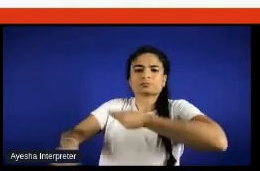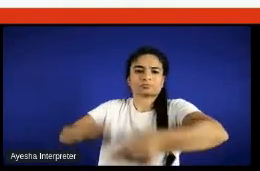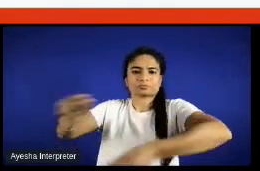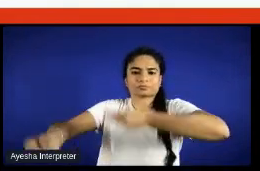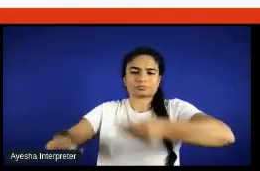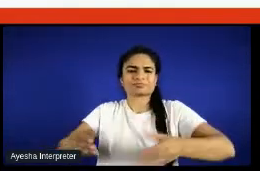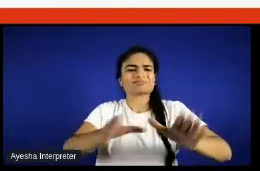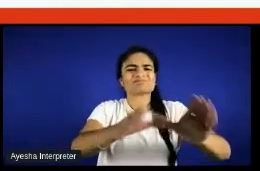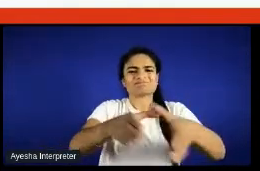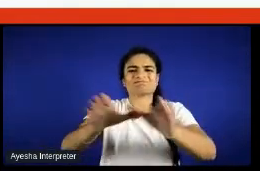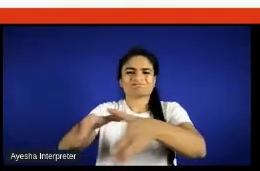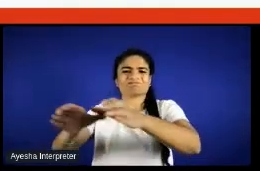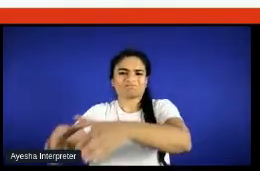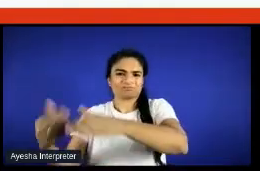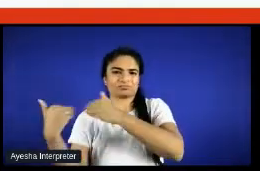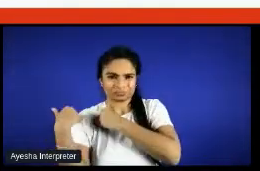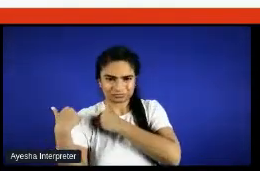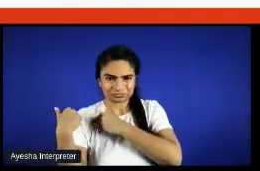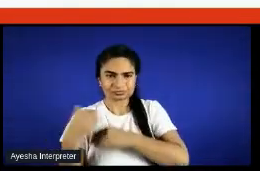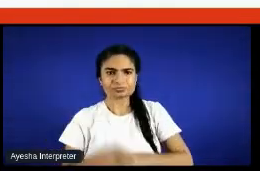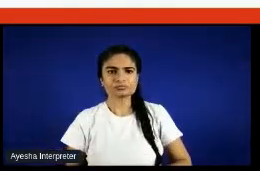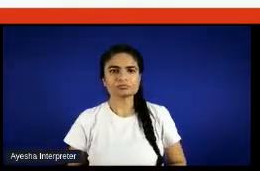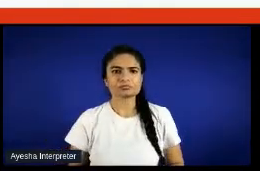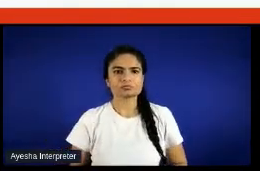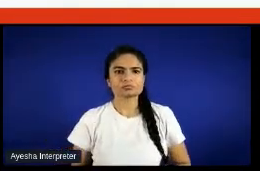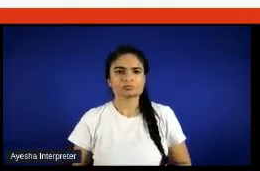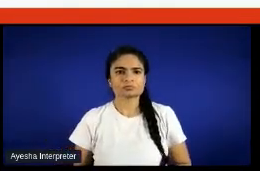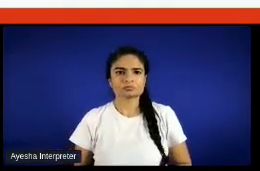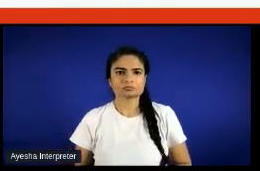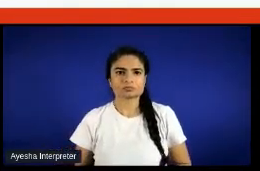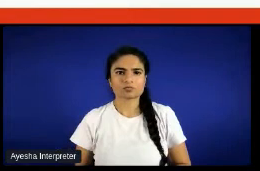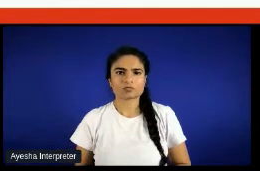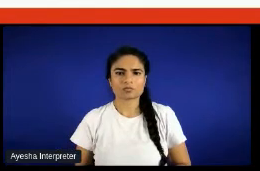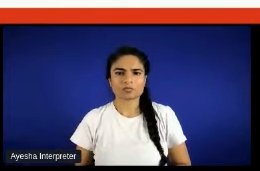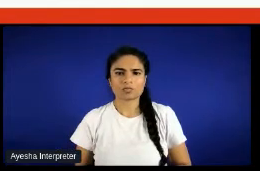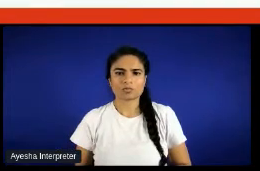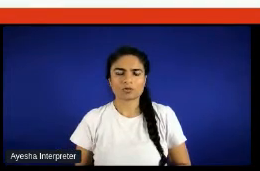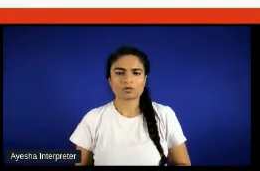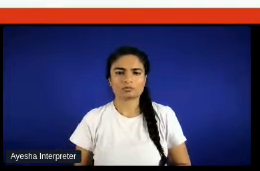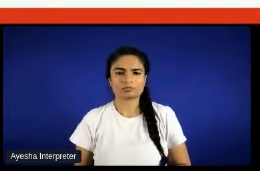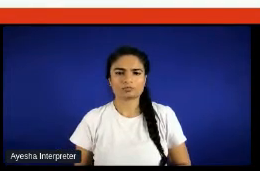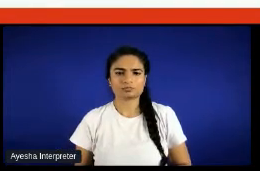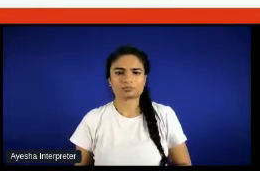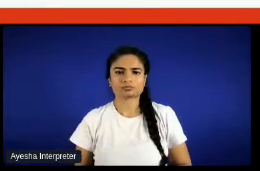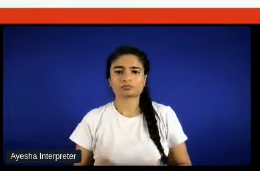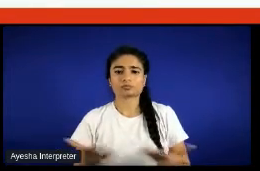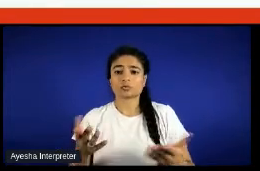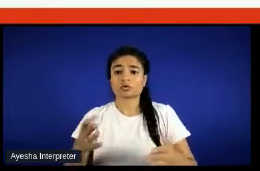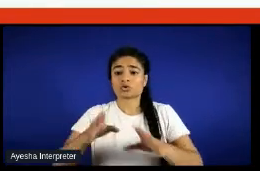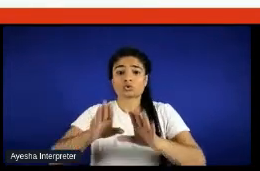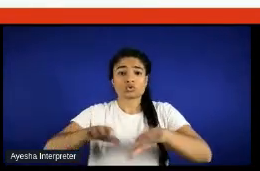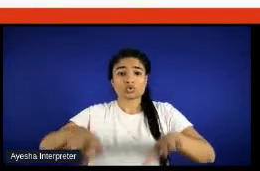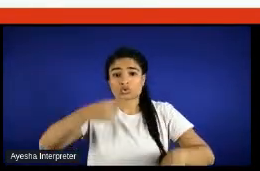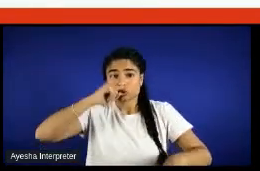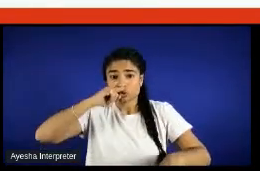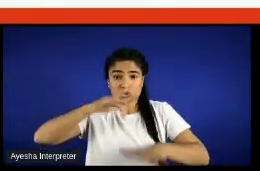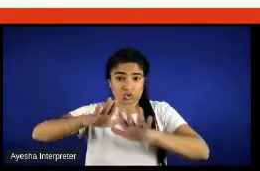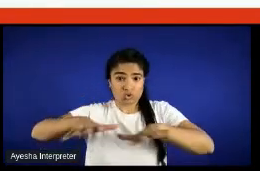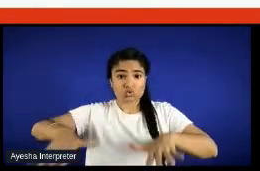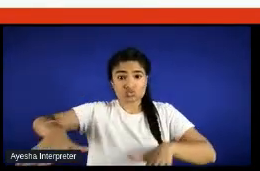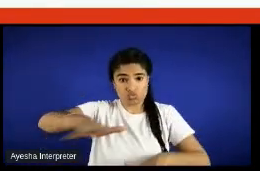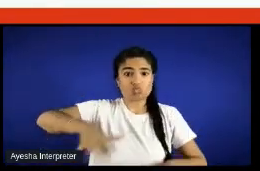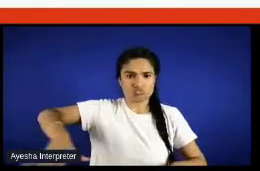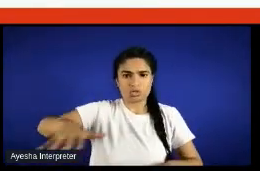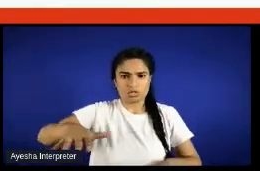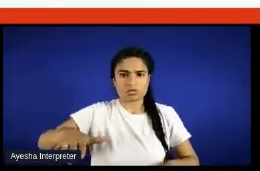the feedback from children, as well as also doing a remote monitoring in areas where Save